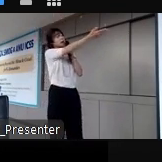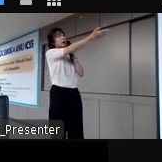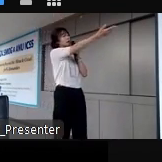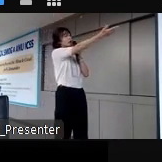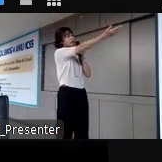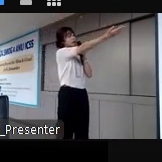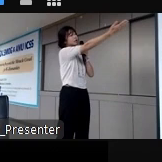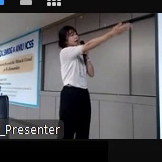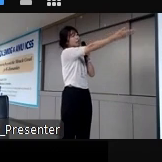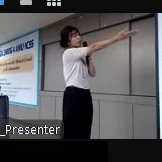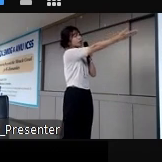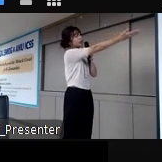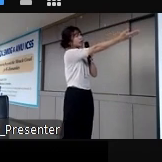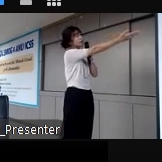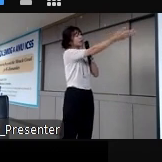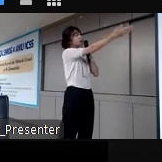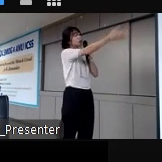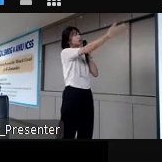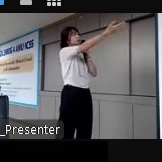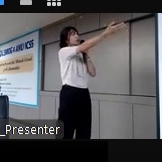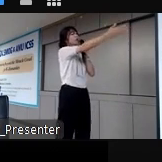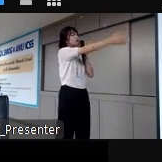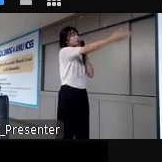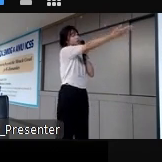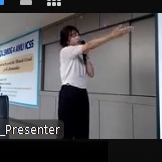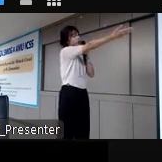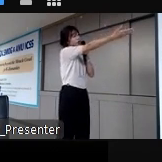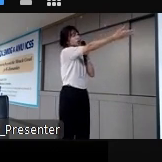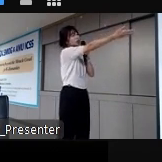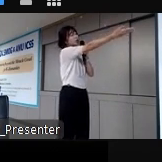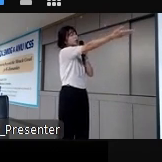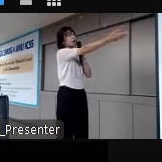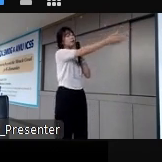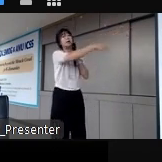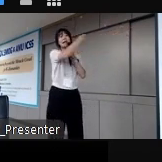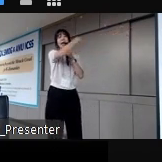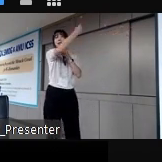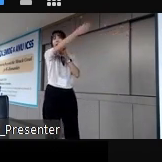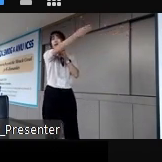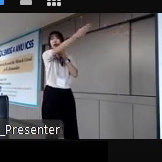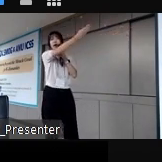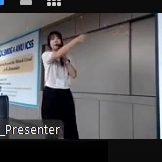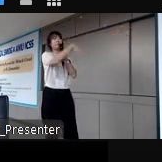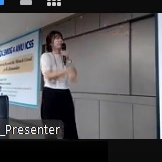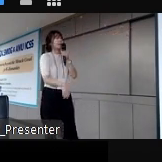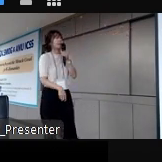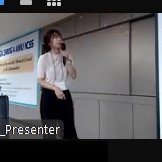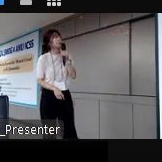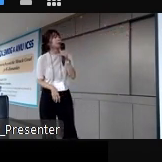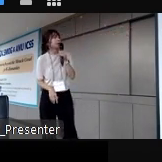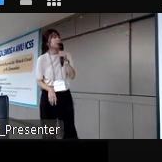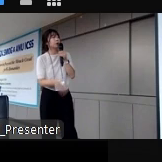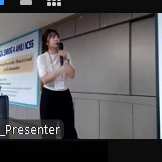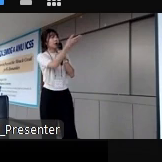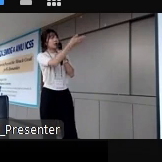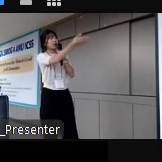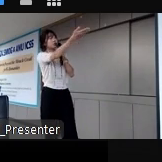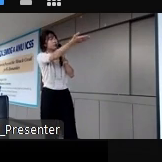some kind of an index that matches this would simply refer to whoever is at that mapping.